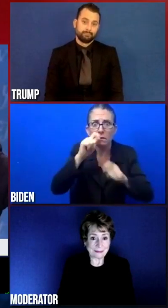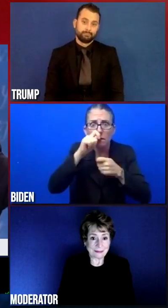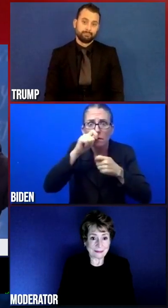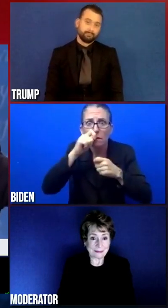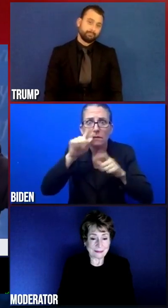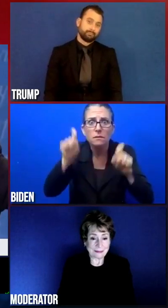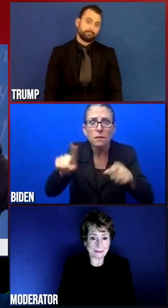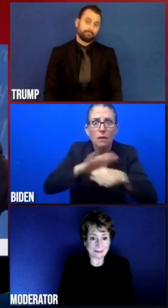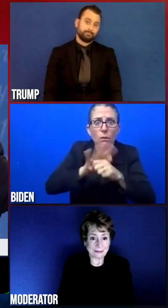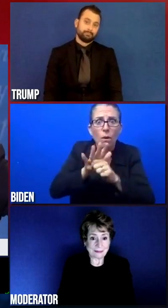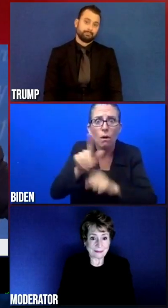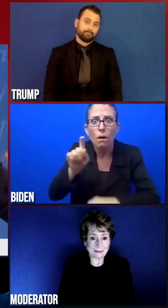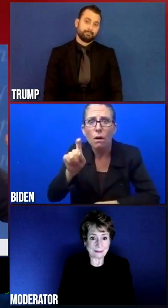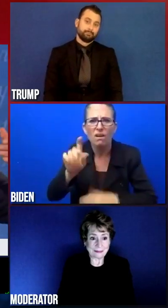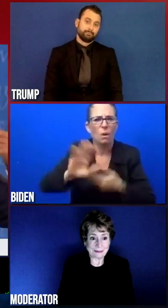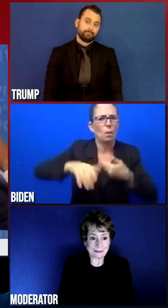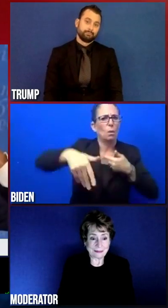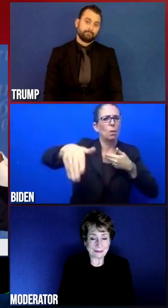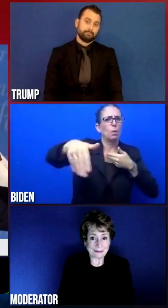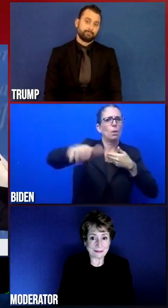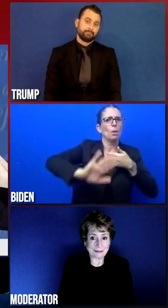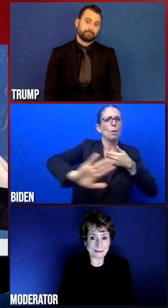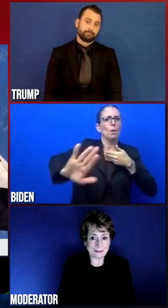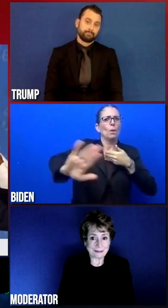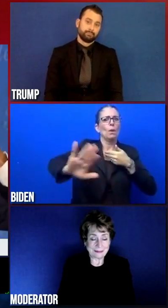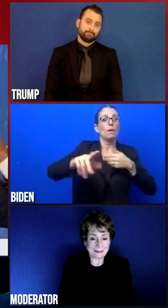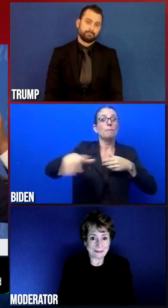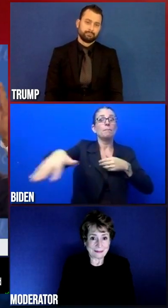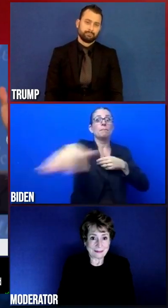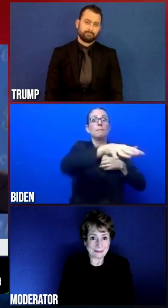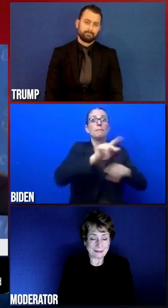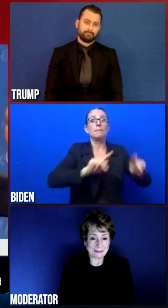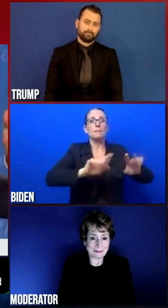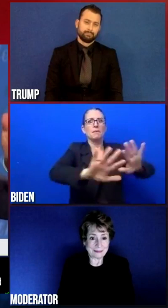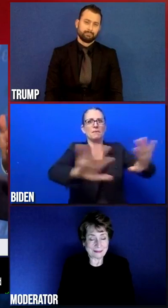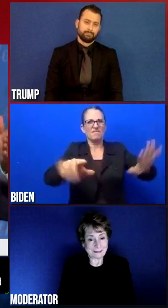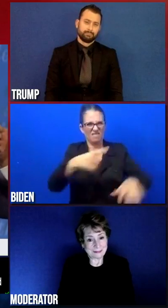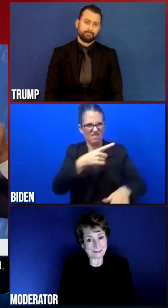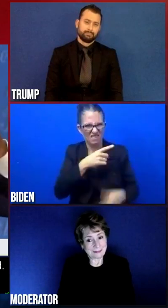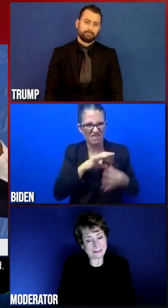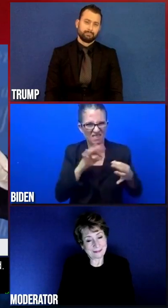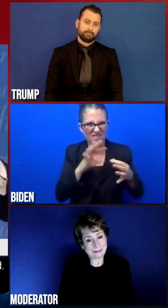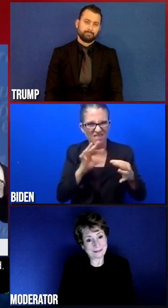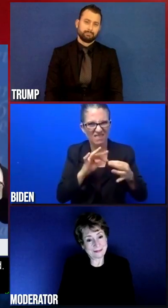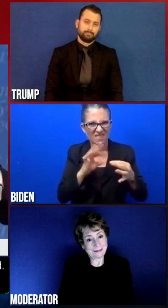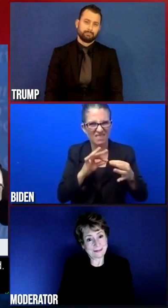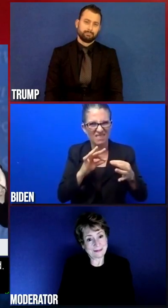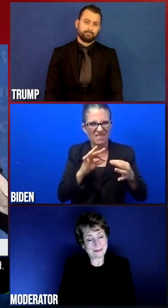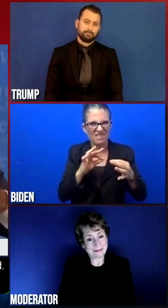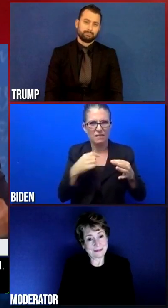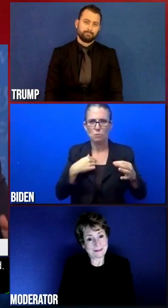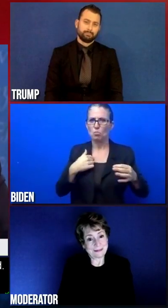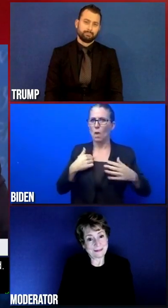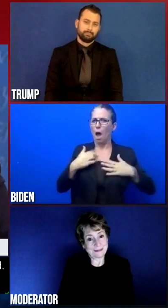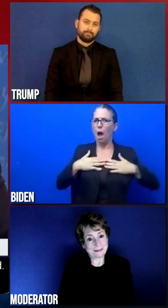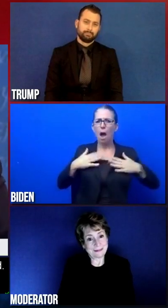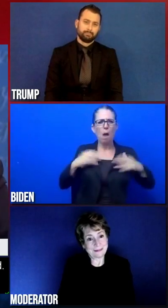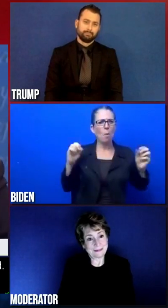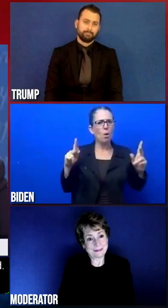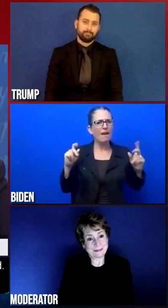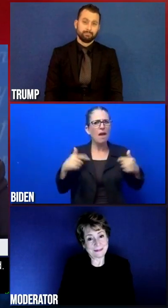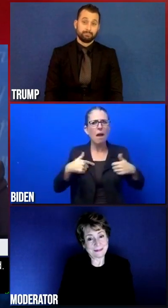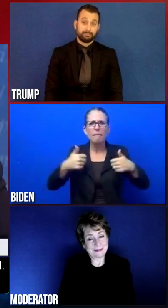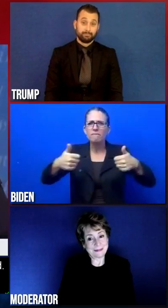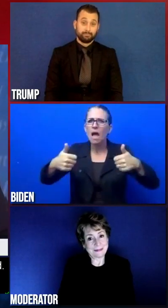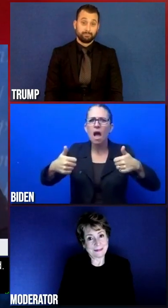people. That's what he said. I can't. I'm going to be okay. He's not worried about you. He's not worried about the people out there breathing in one another. We've had no